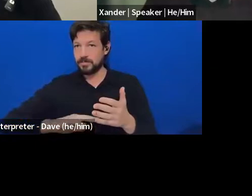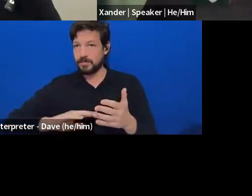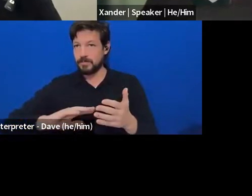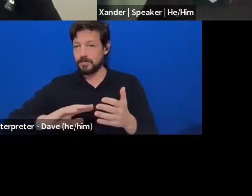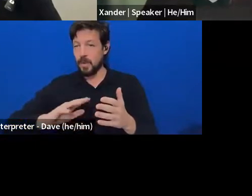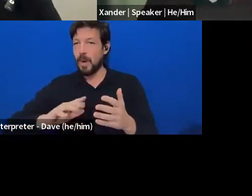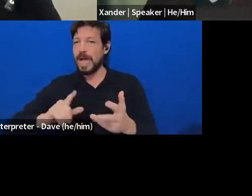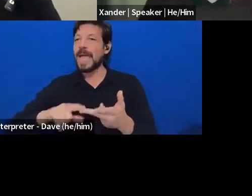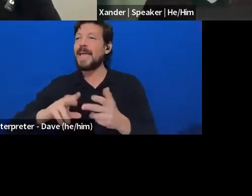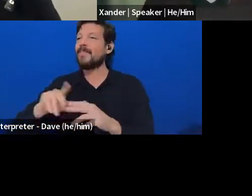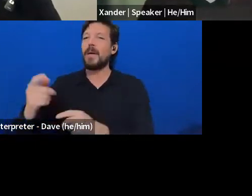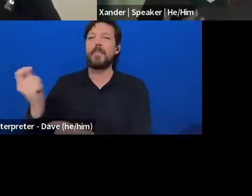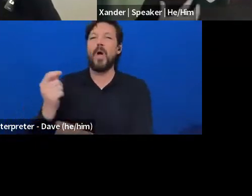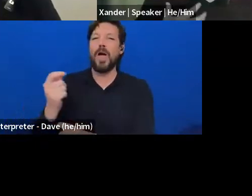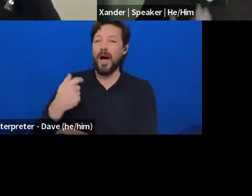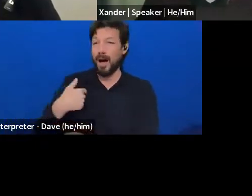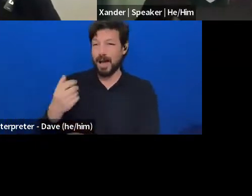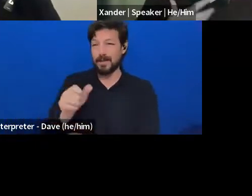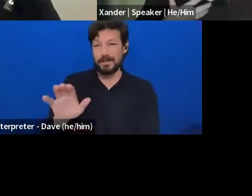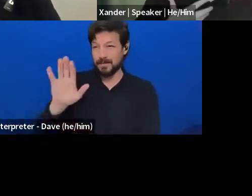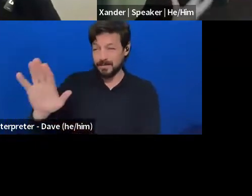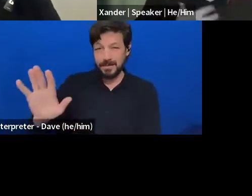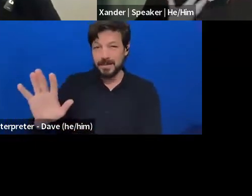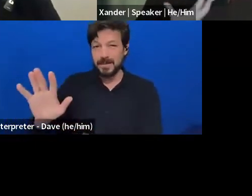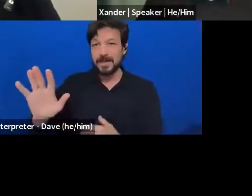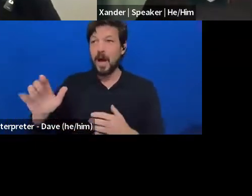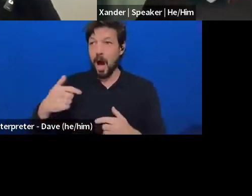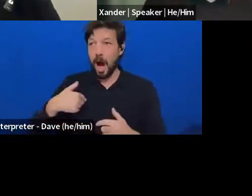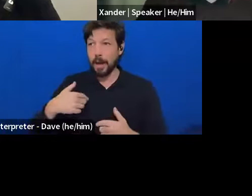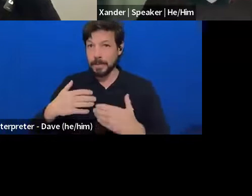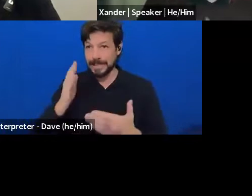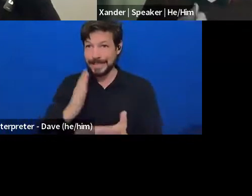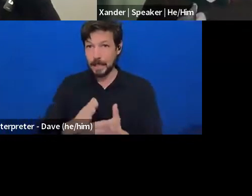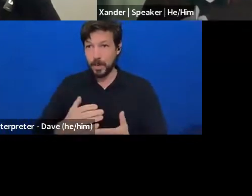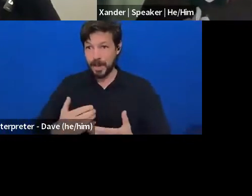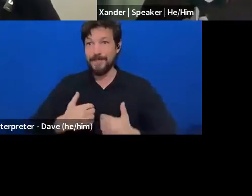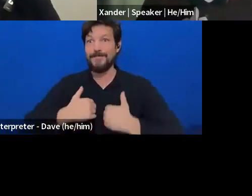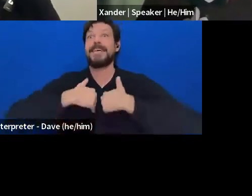that, I had to stop them and be like, no, I'm genuinely fatigued.